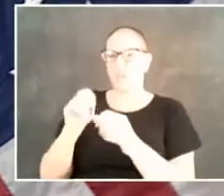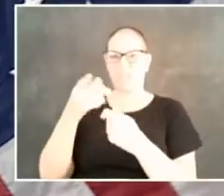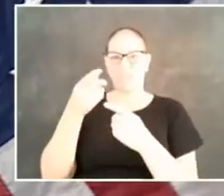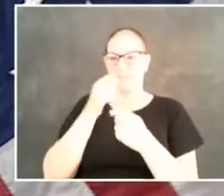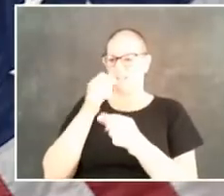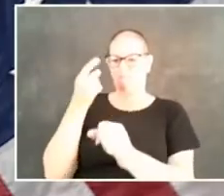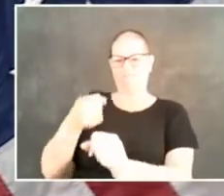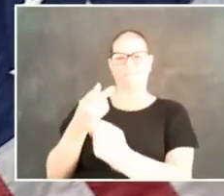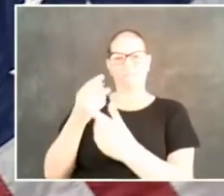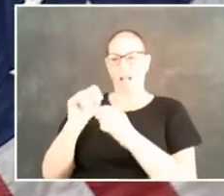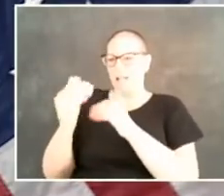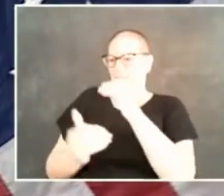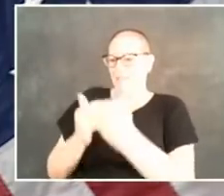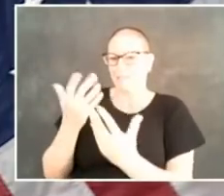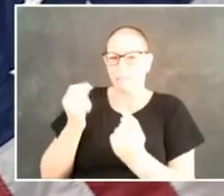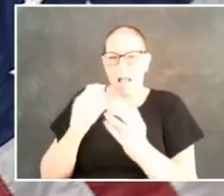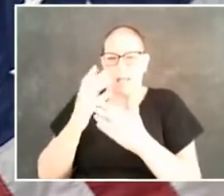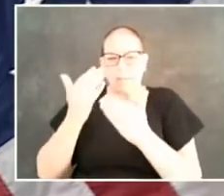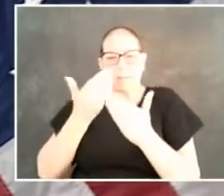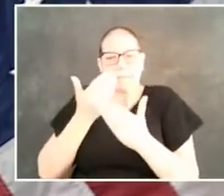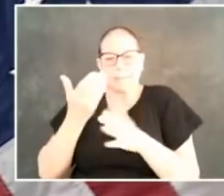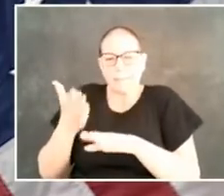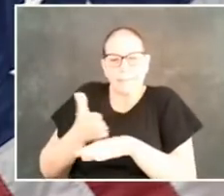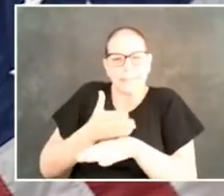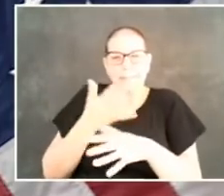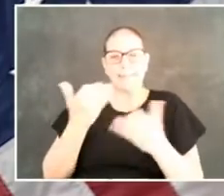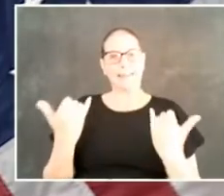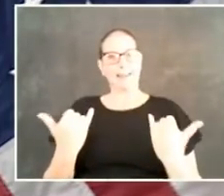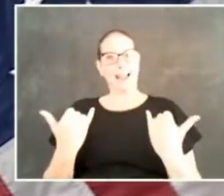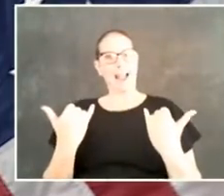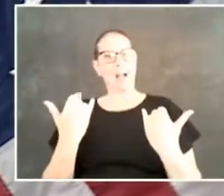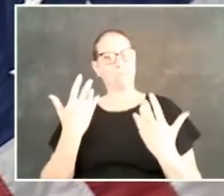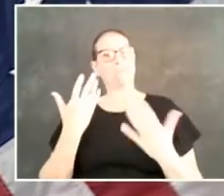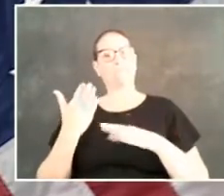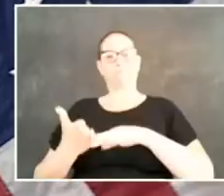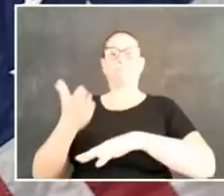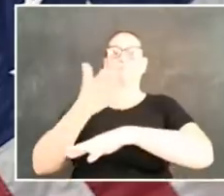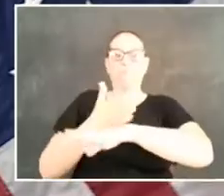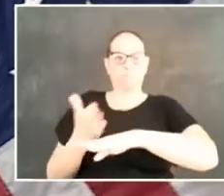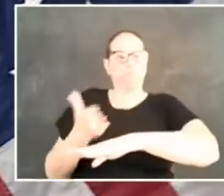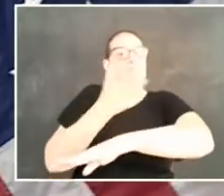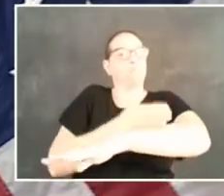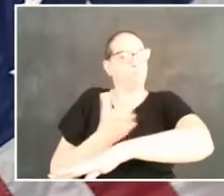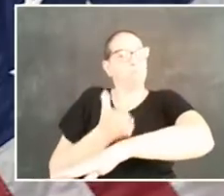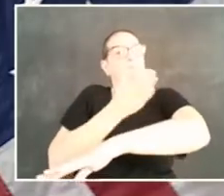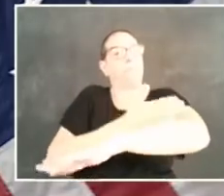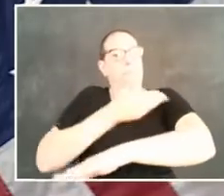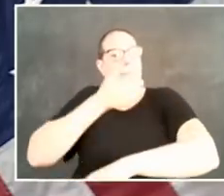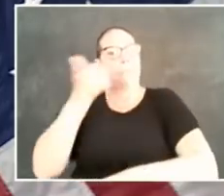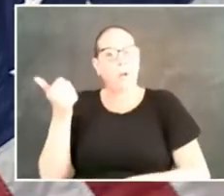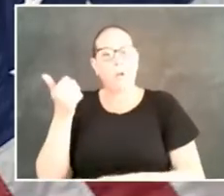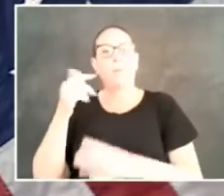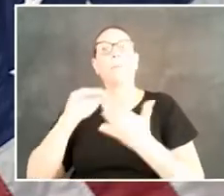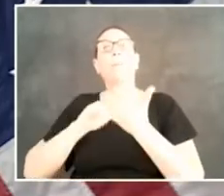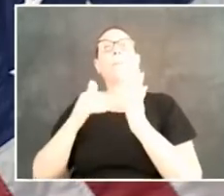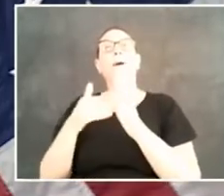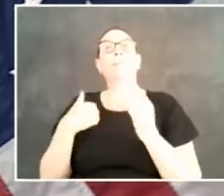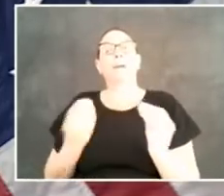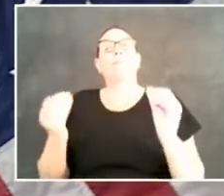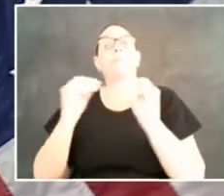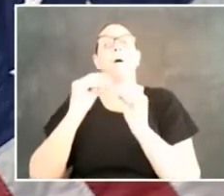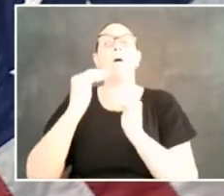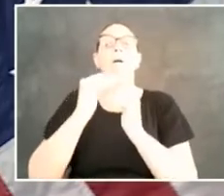we've seen a lot of progress on that front. That means we have a lot more ability to enforce, and that gives me a lot more comfort going forward with these open